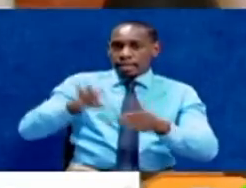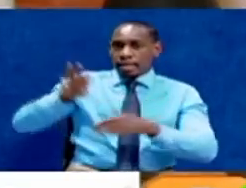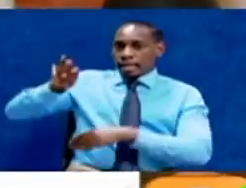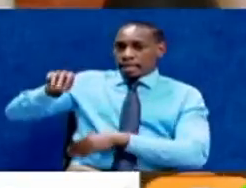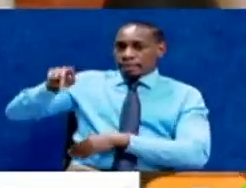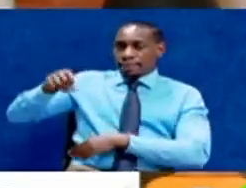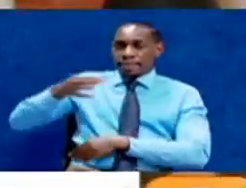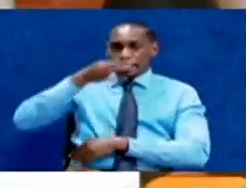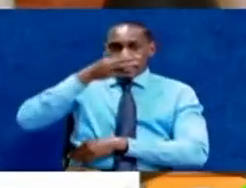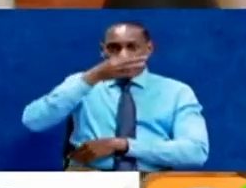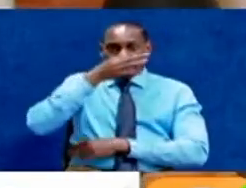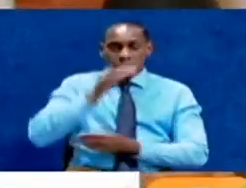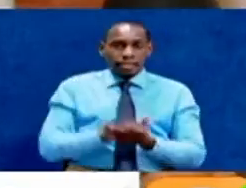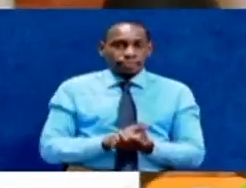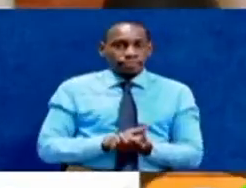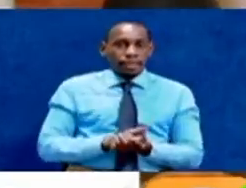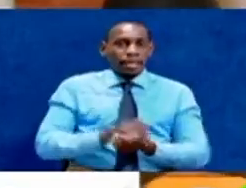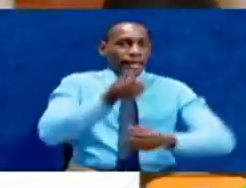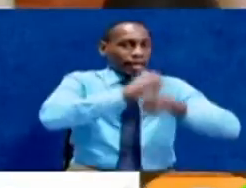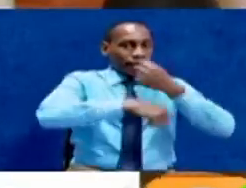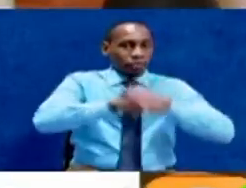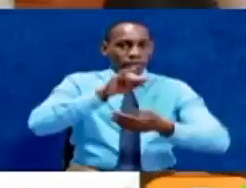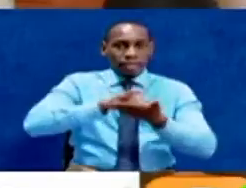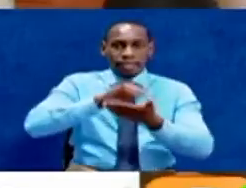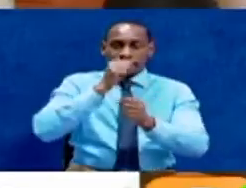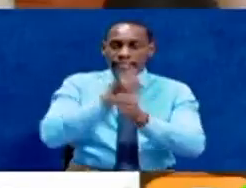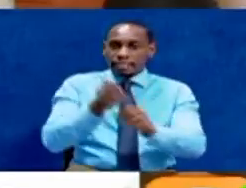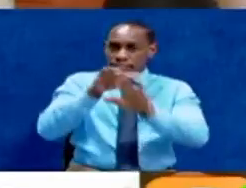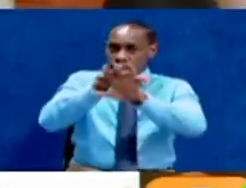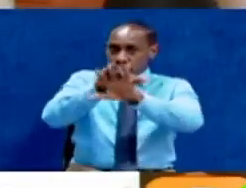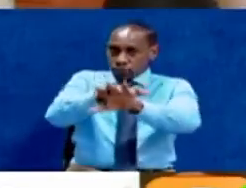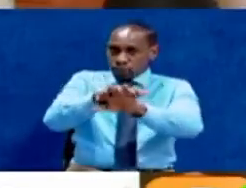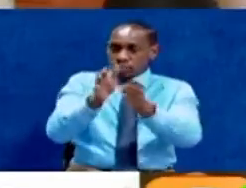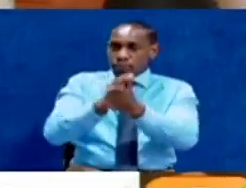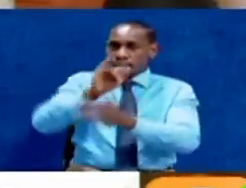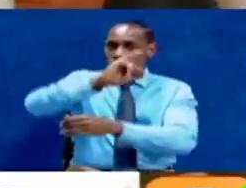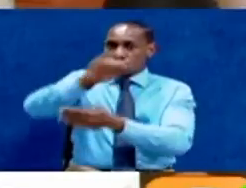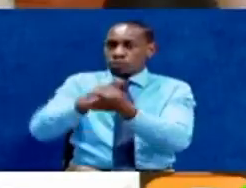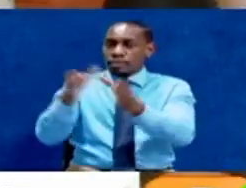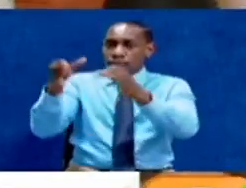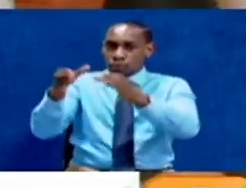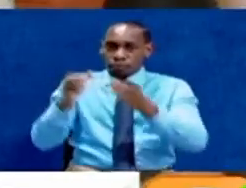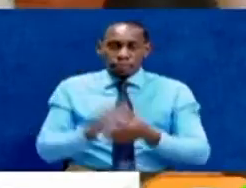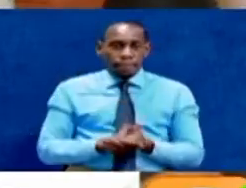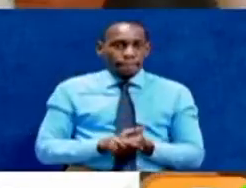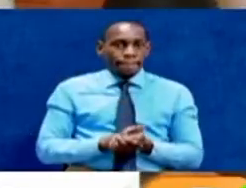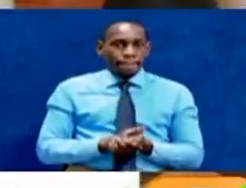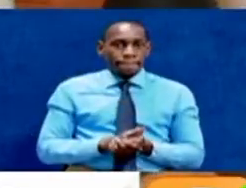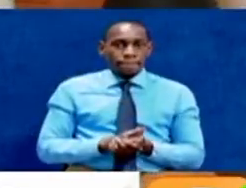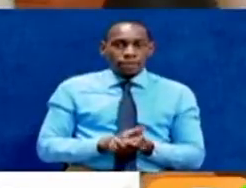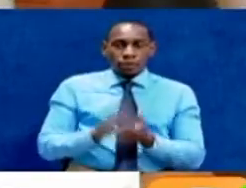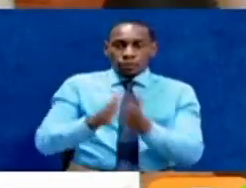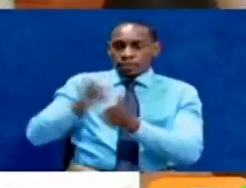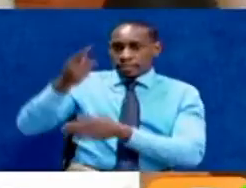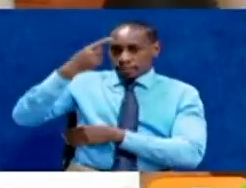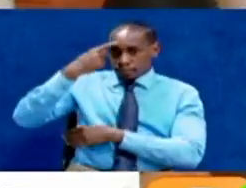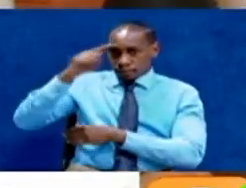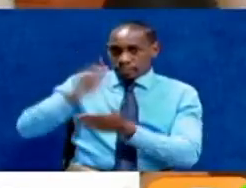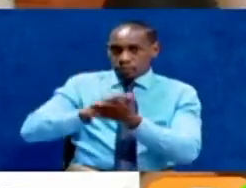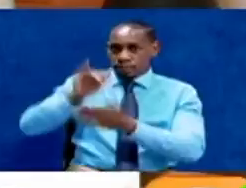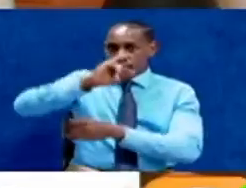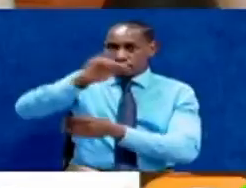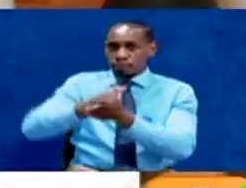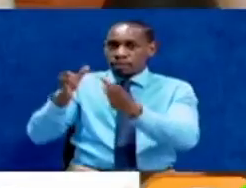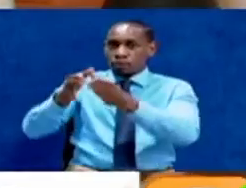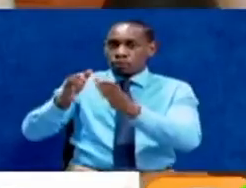for Nyeri, one of the things I actually did was align myself with the Jubilee Party, with the Jubilee policies and the Jubilee